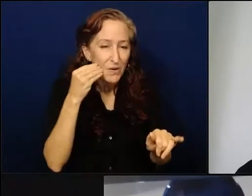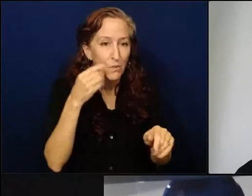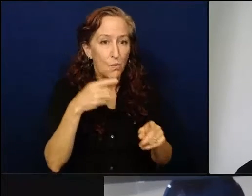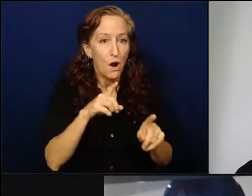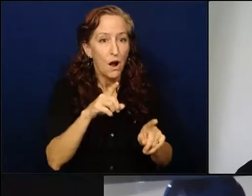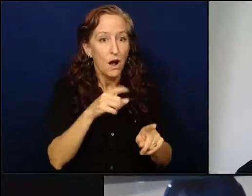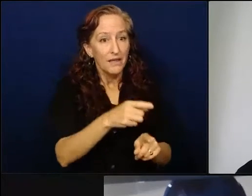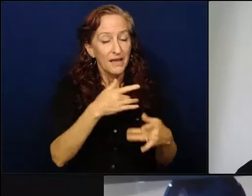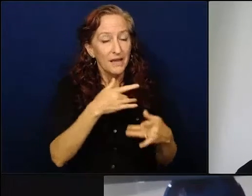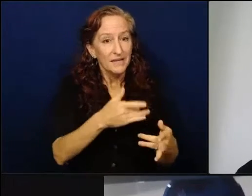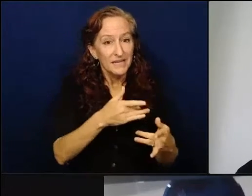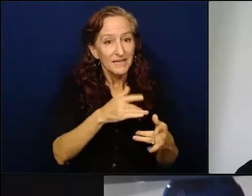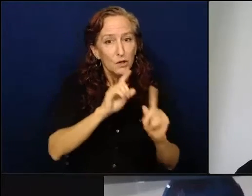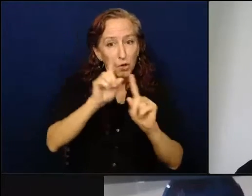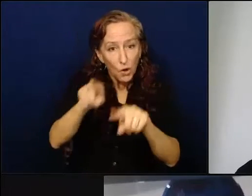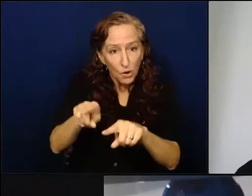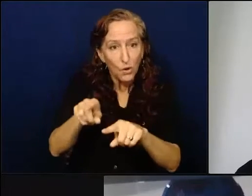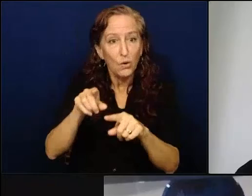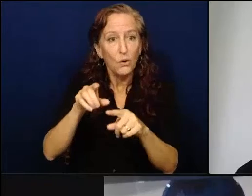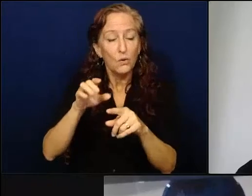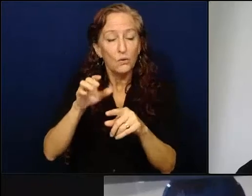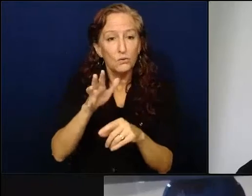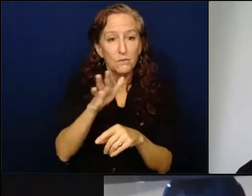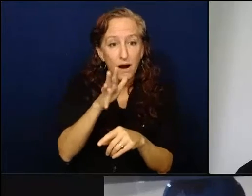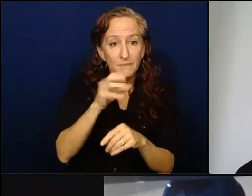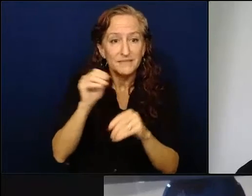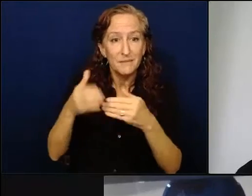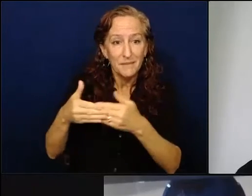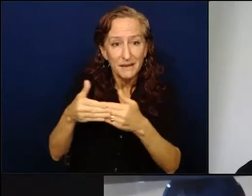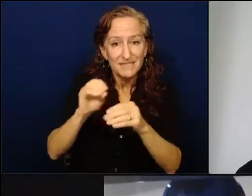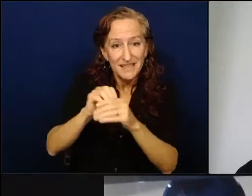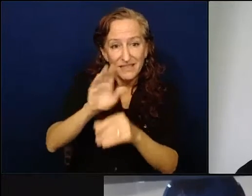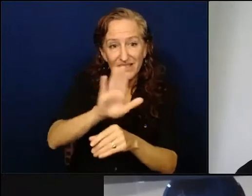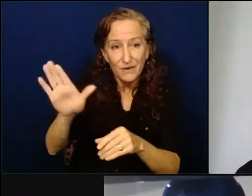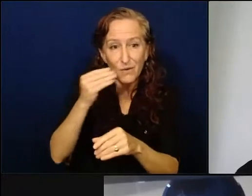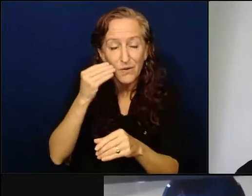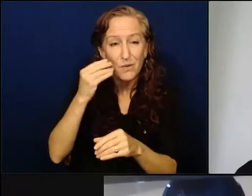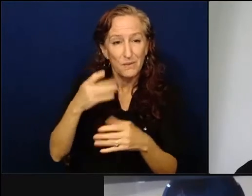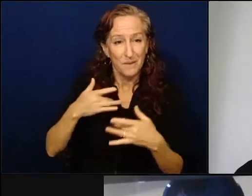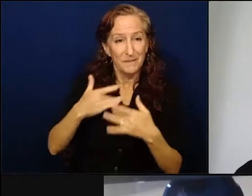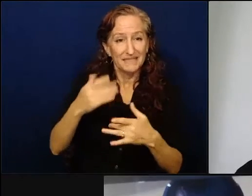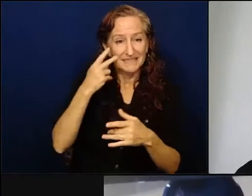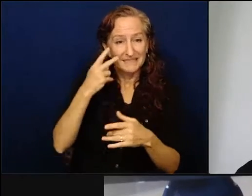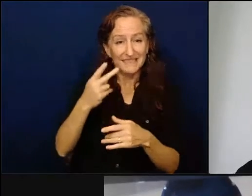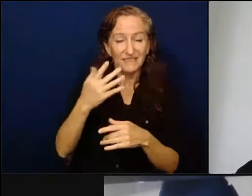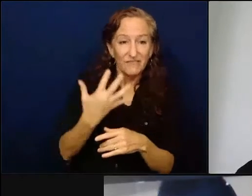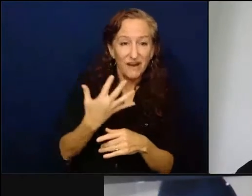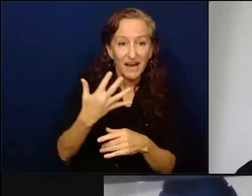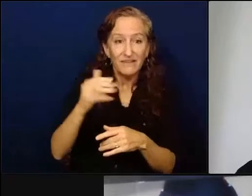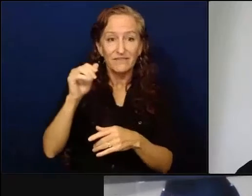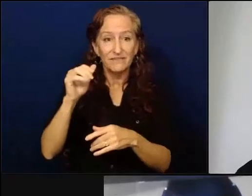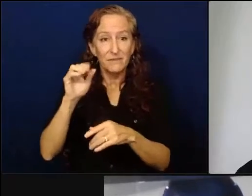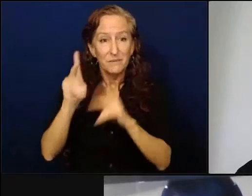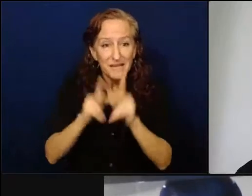their own homes multiple times a day, we see sometimes 5 to 10 new patients a day with just one staff member visiting,